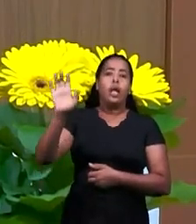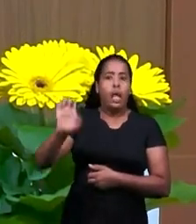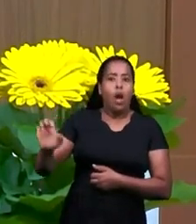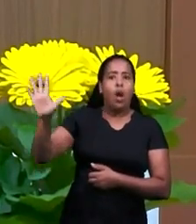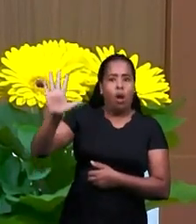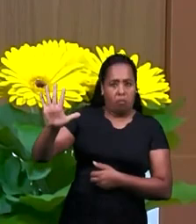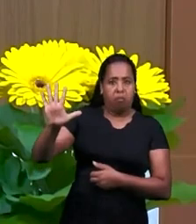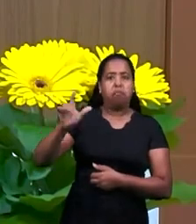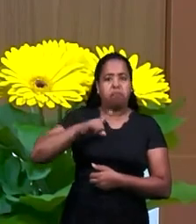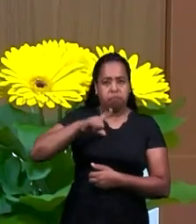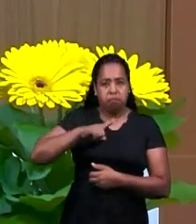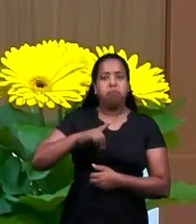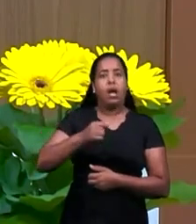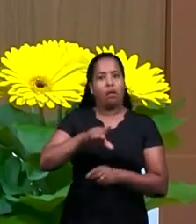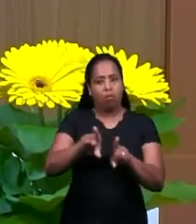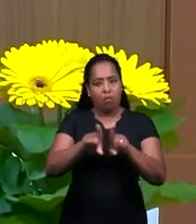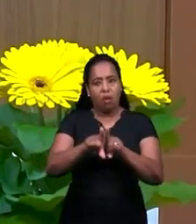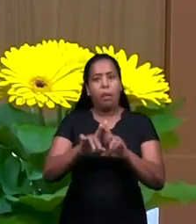Europe.